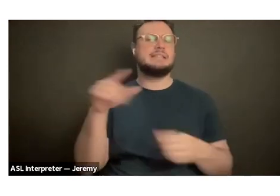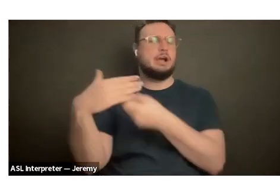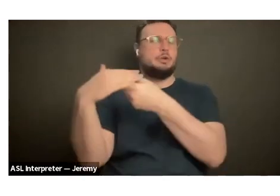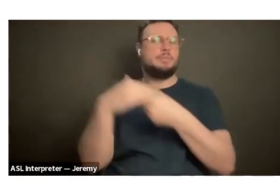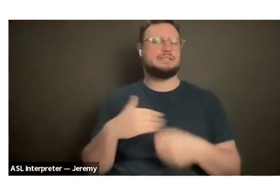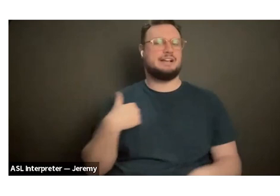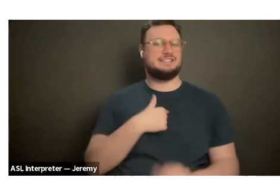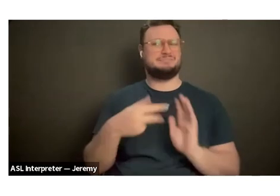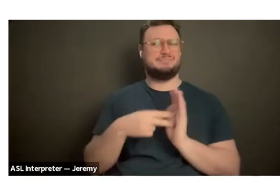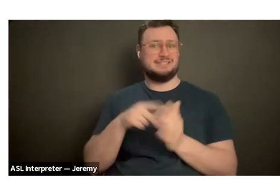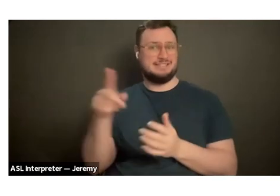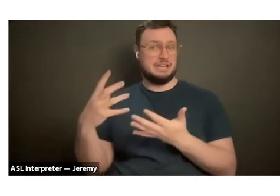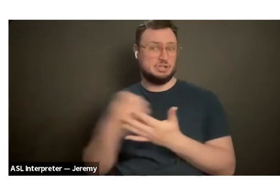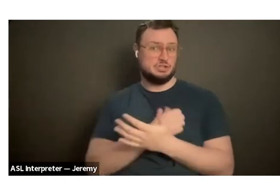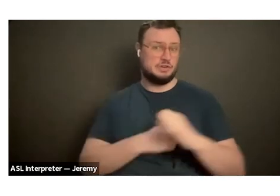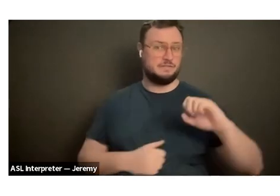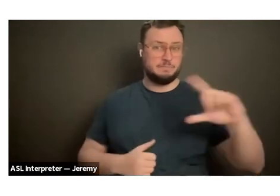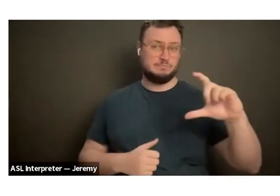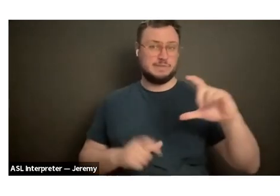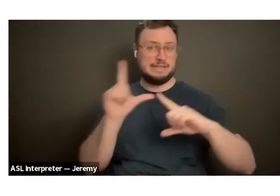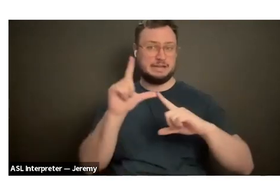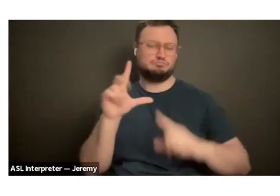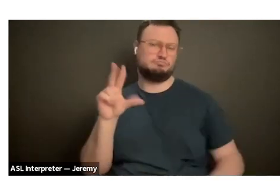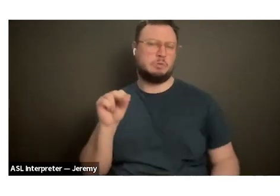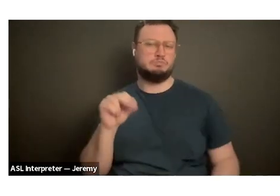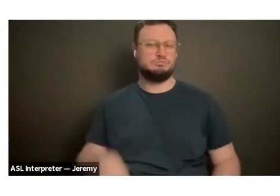I decided to roll. Next slide, please.